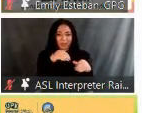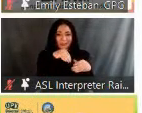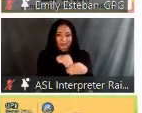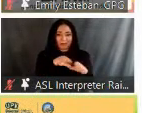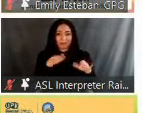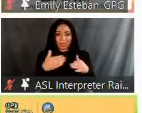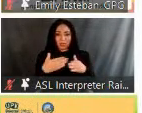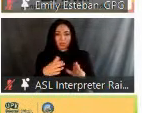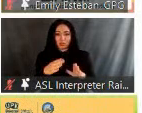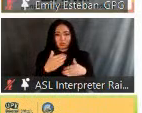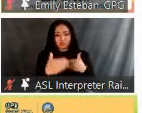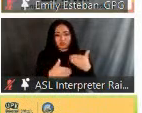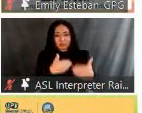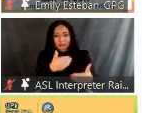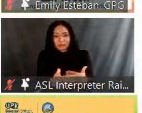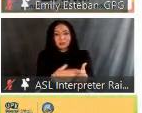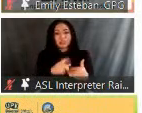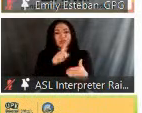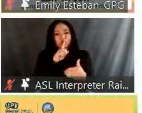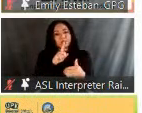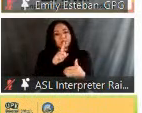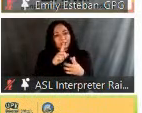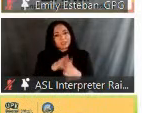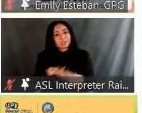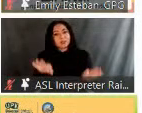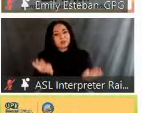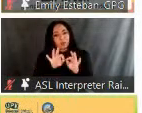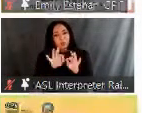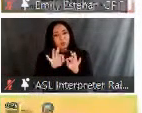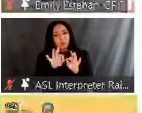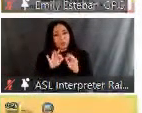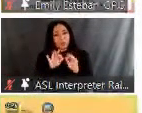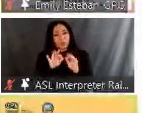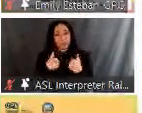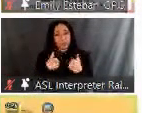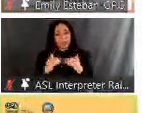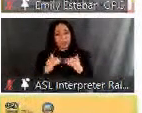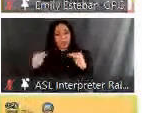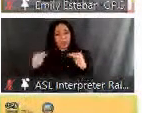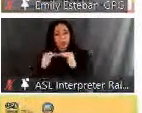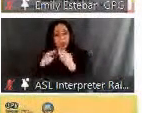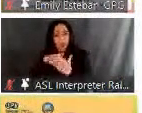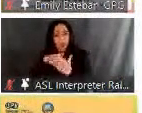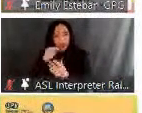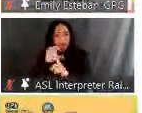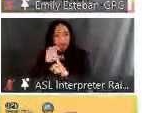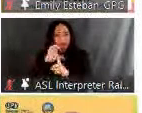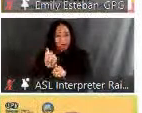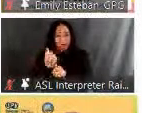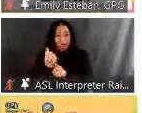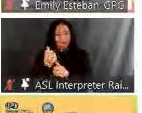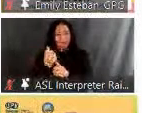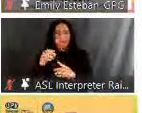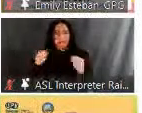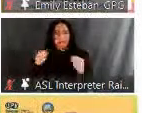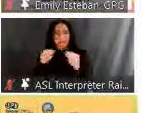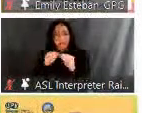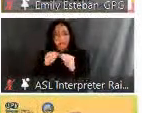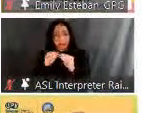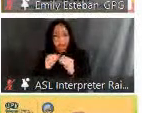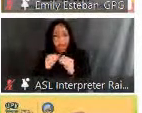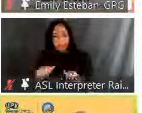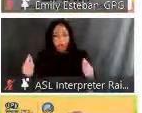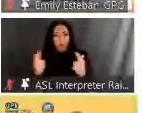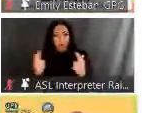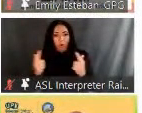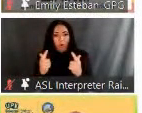is important to help create a more equitable learning environment for all children. A continuum of play-based learning activities,